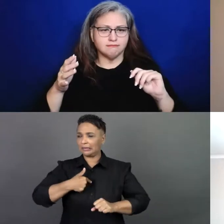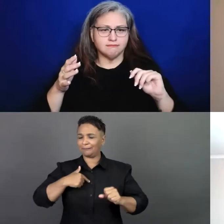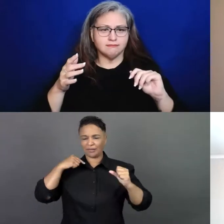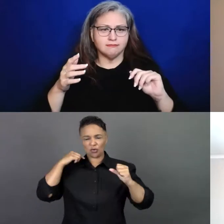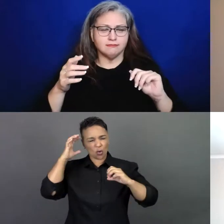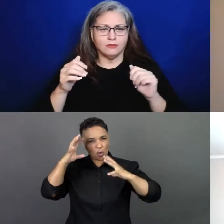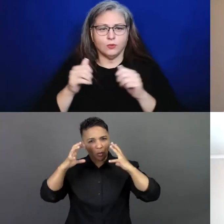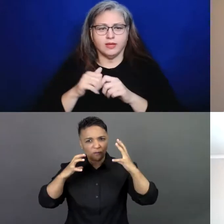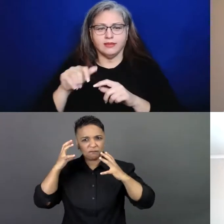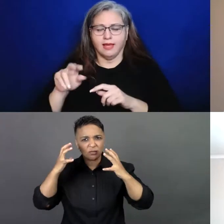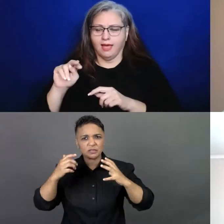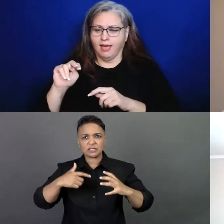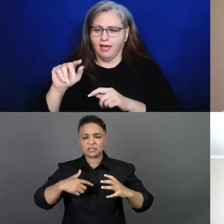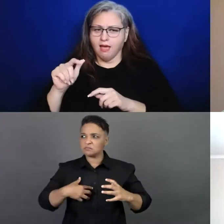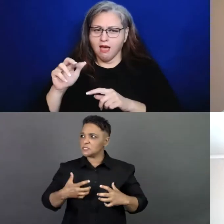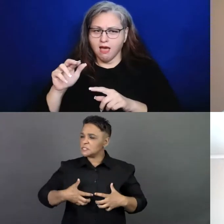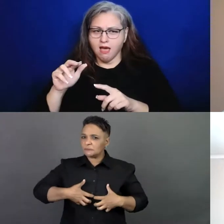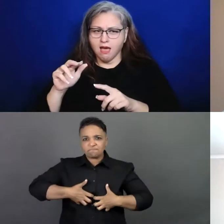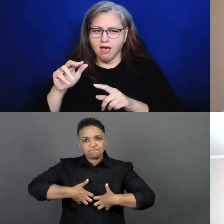anger and